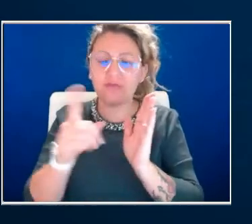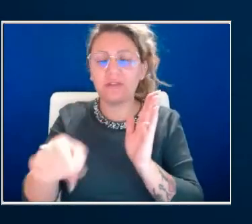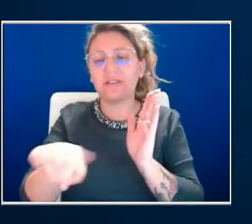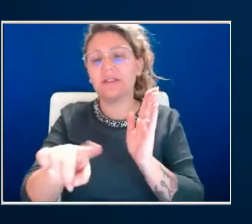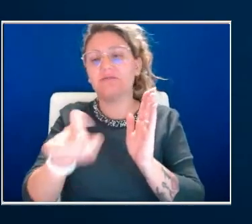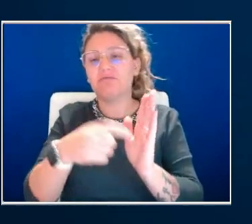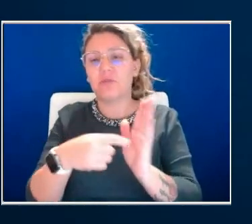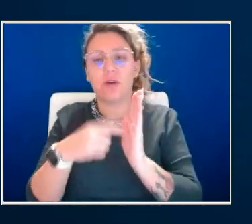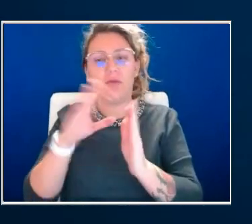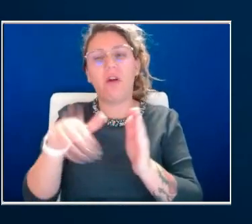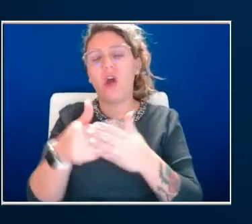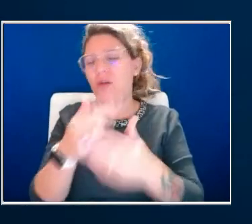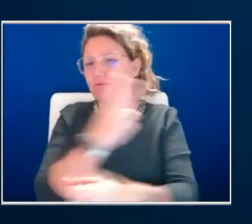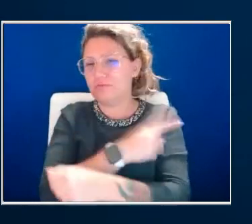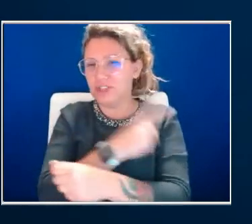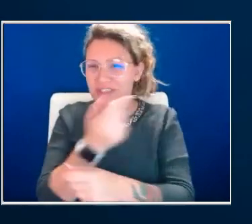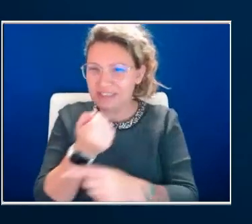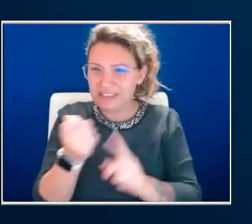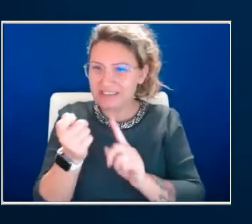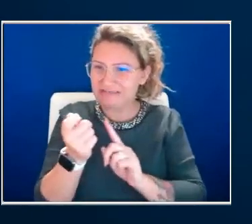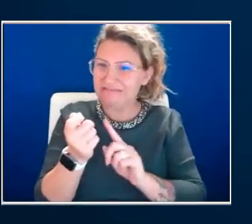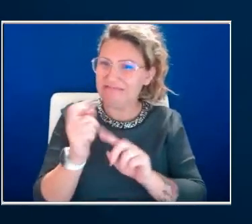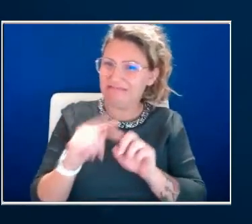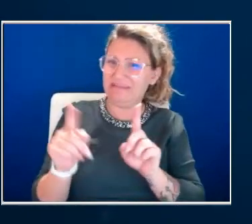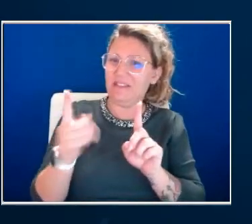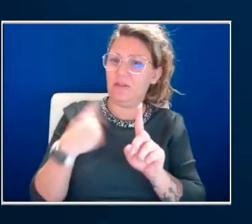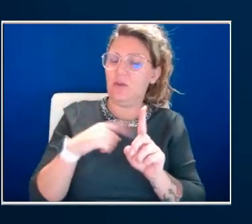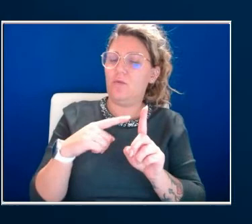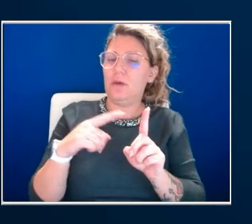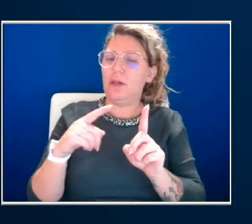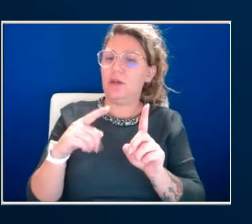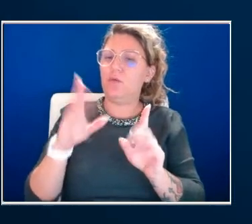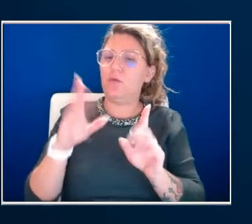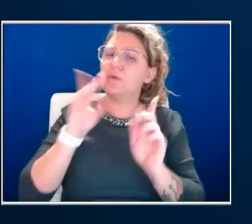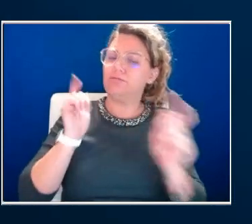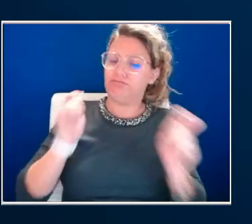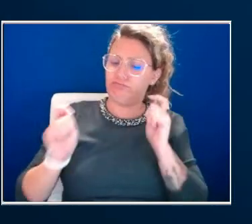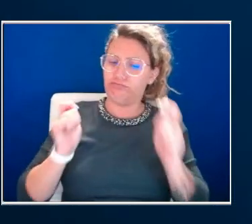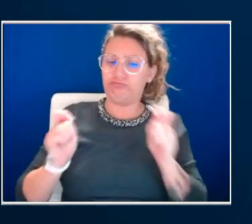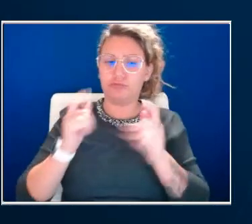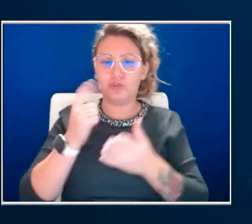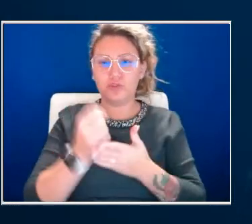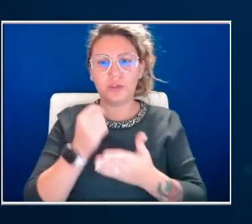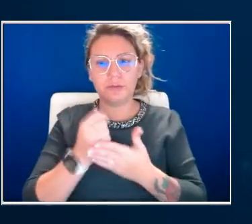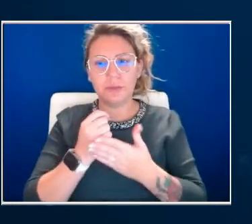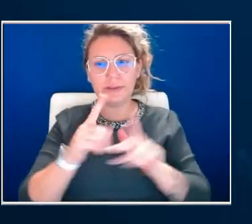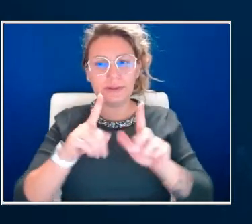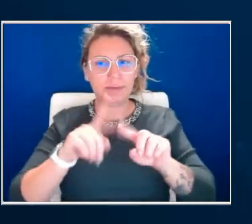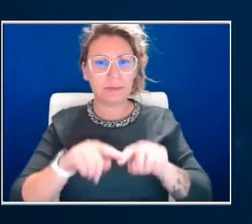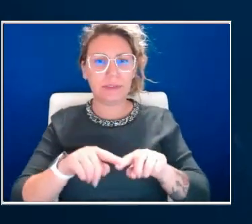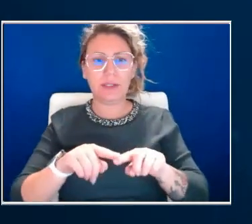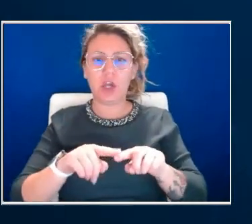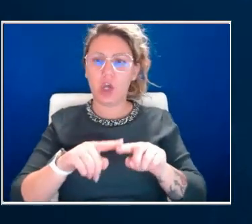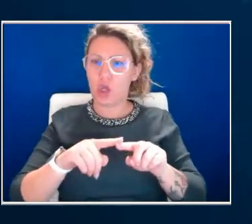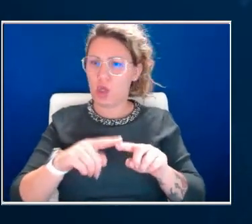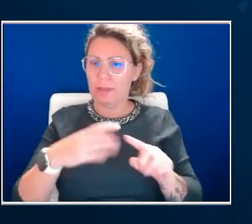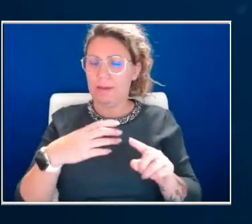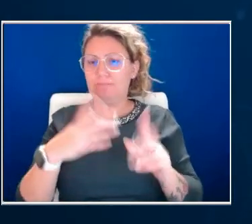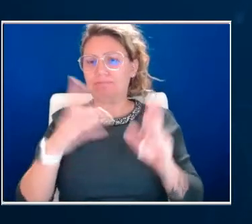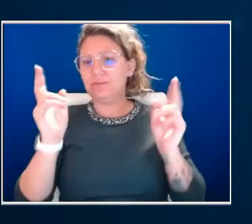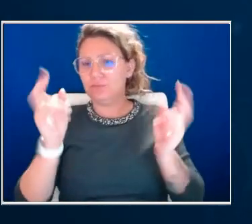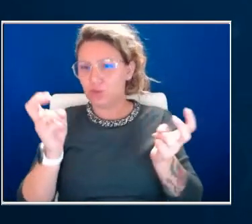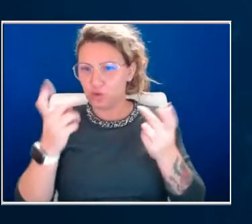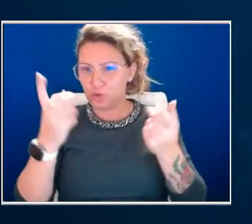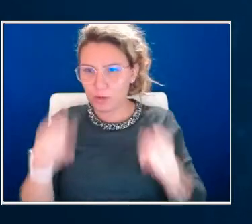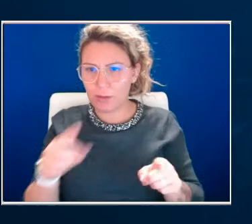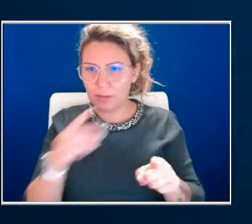is a little bit different, and we customize treatment based on the presenting complaint and